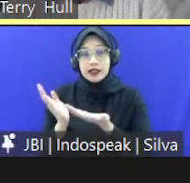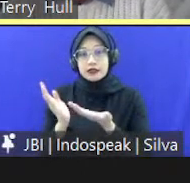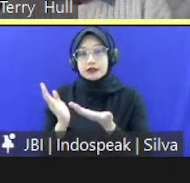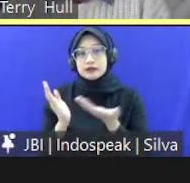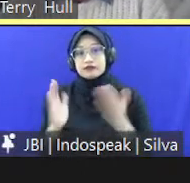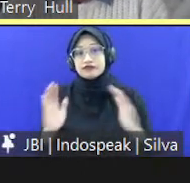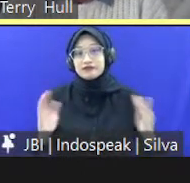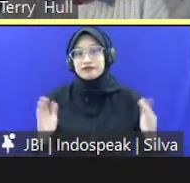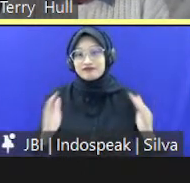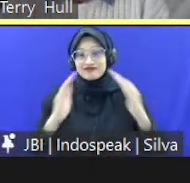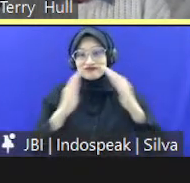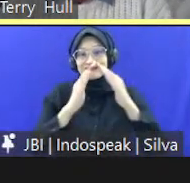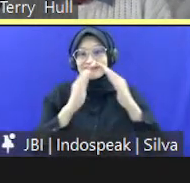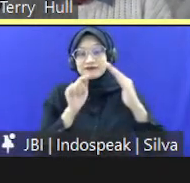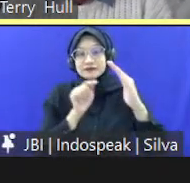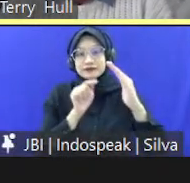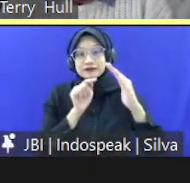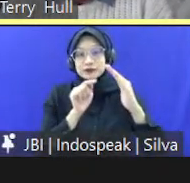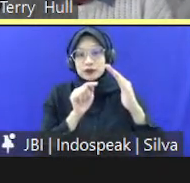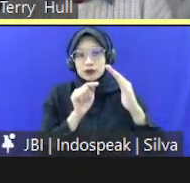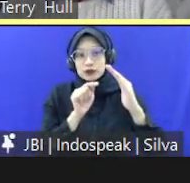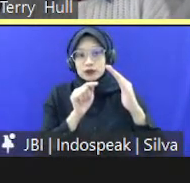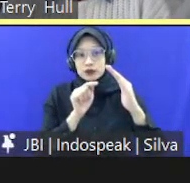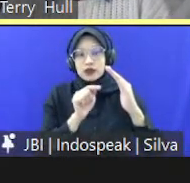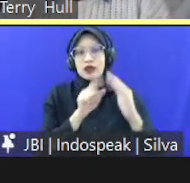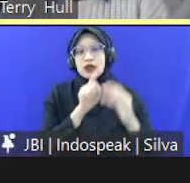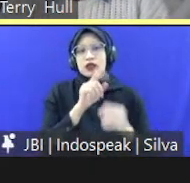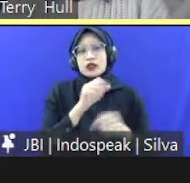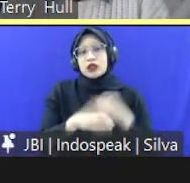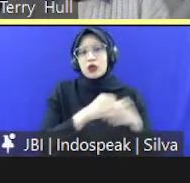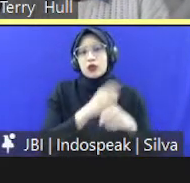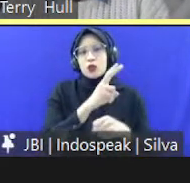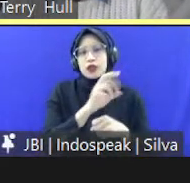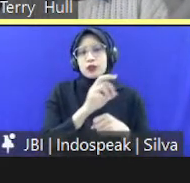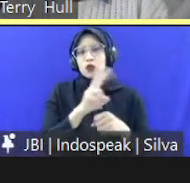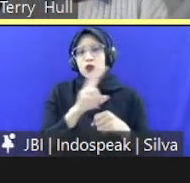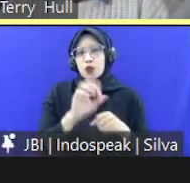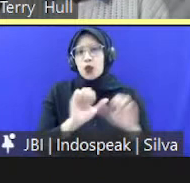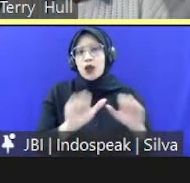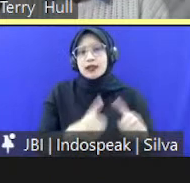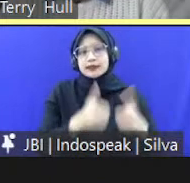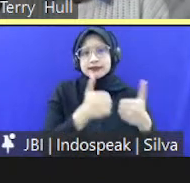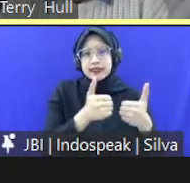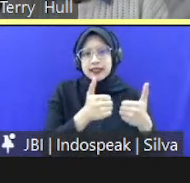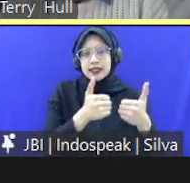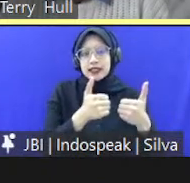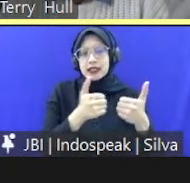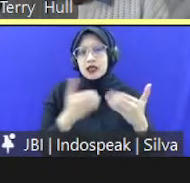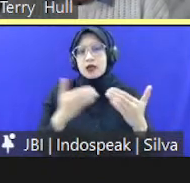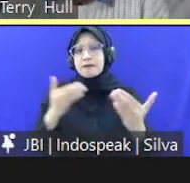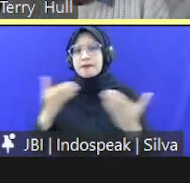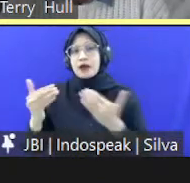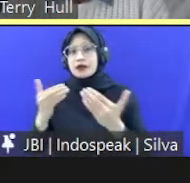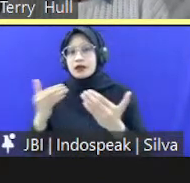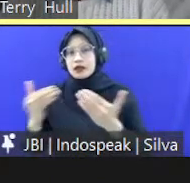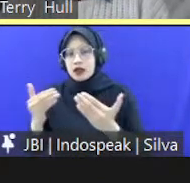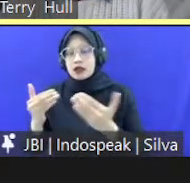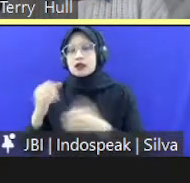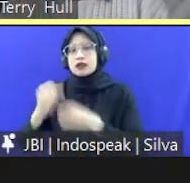the 2020 result compared to the numbers from